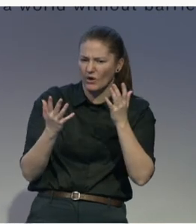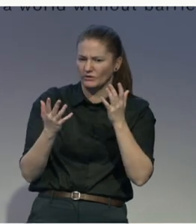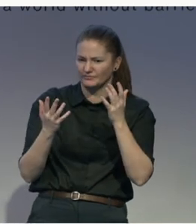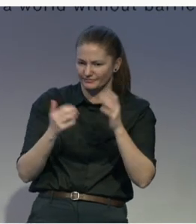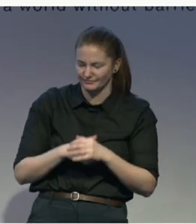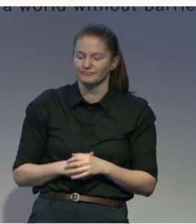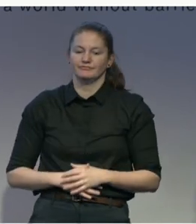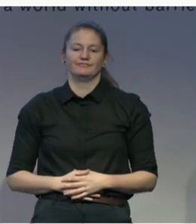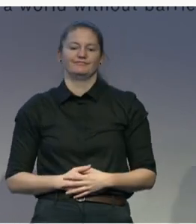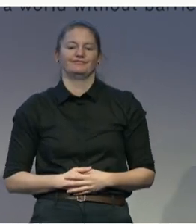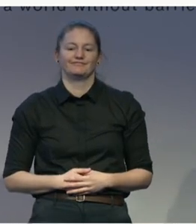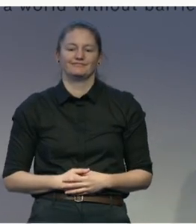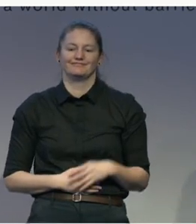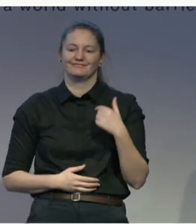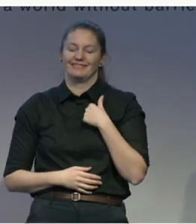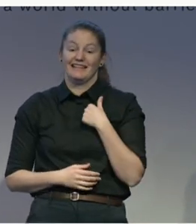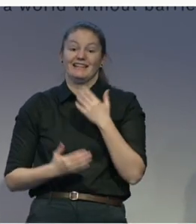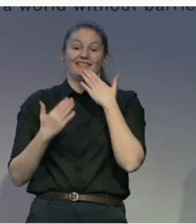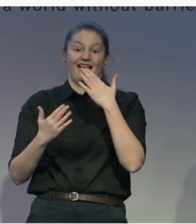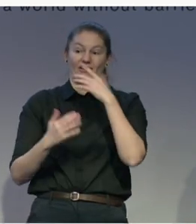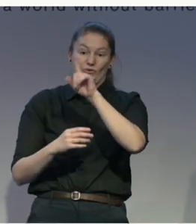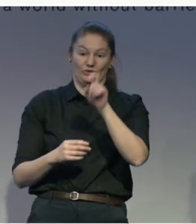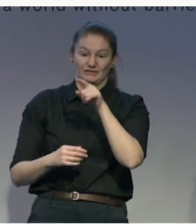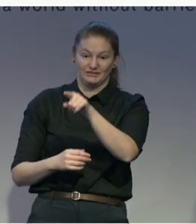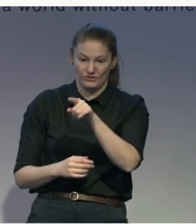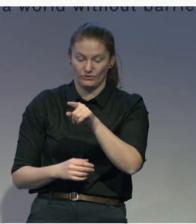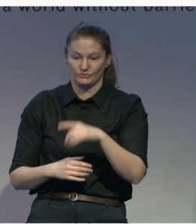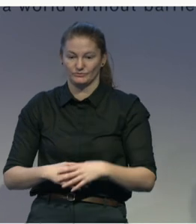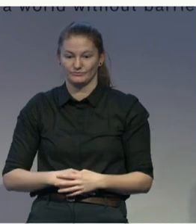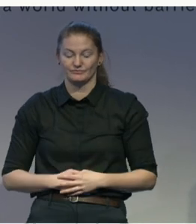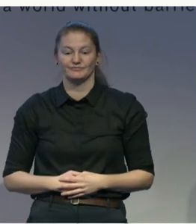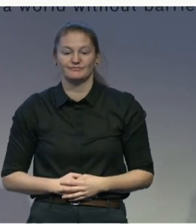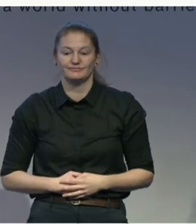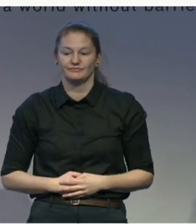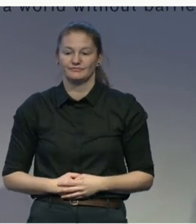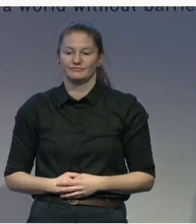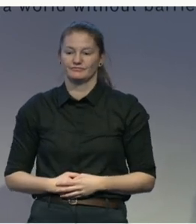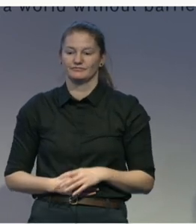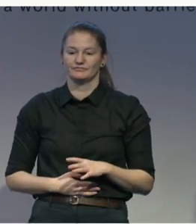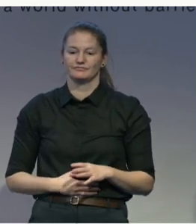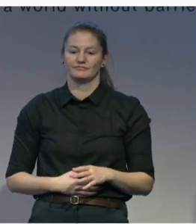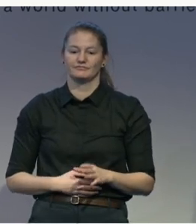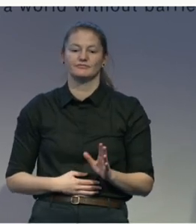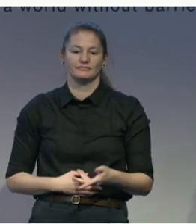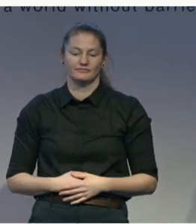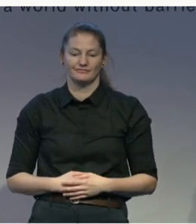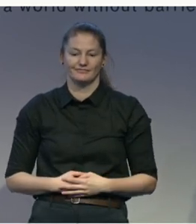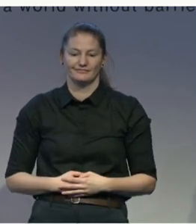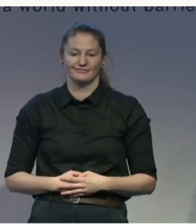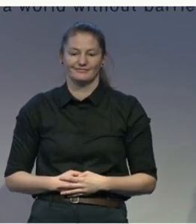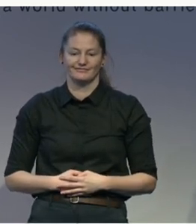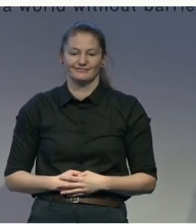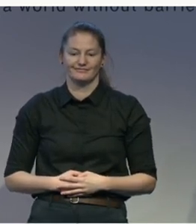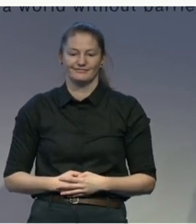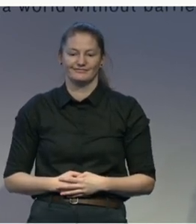the sort of initial cut for who's invited to our conference is members of our network. We've got, as I said, 400